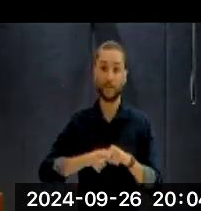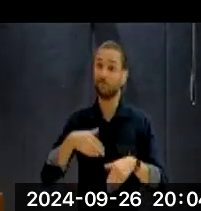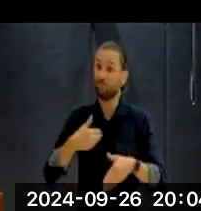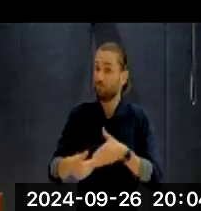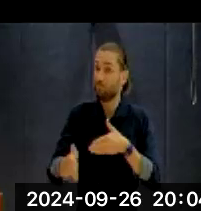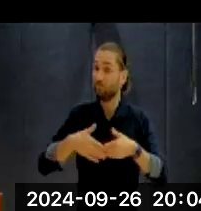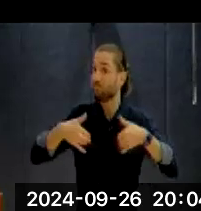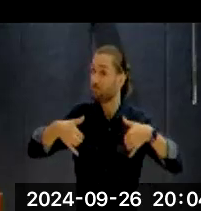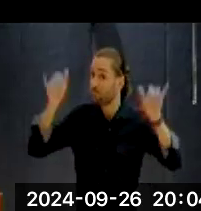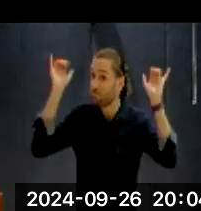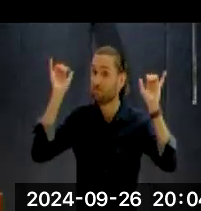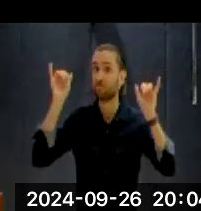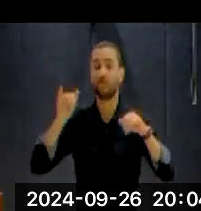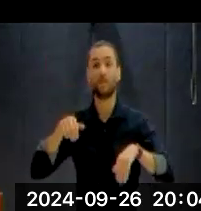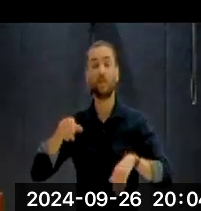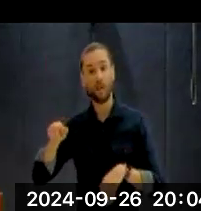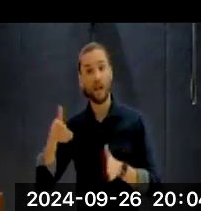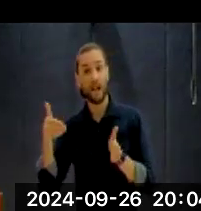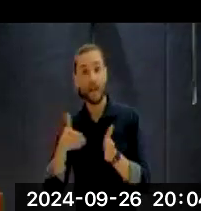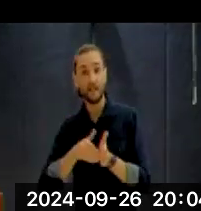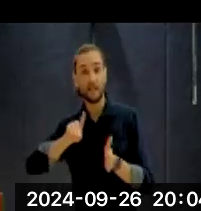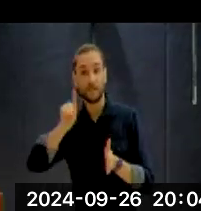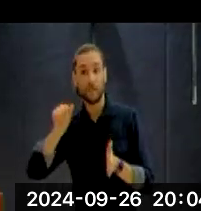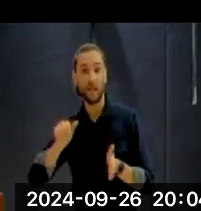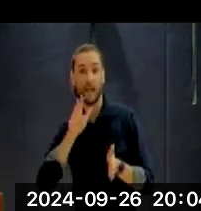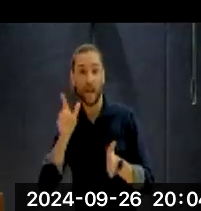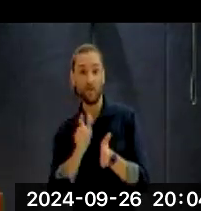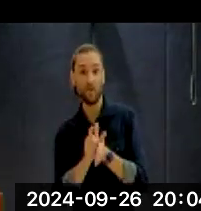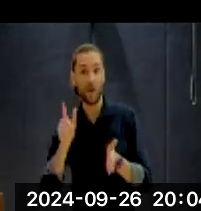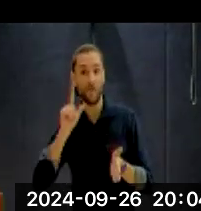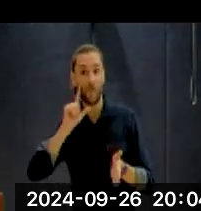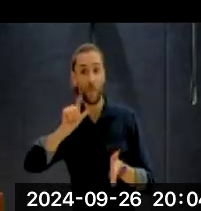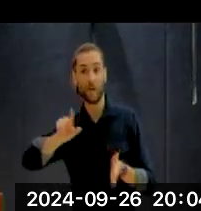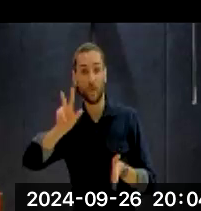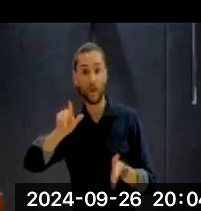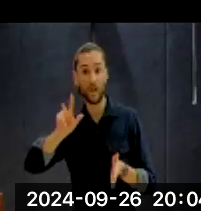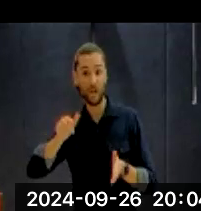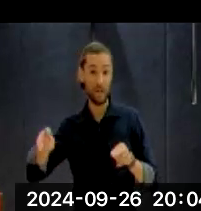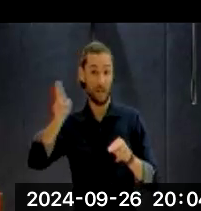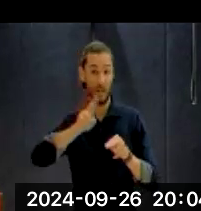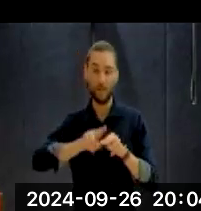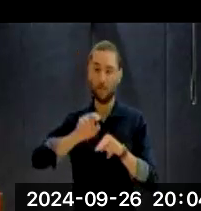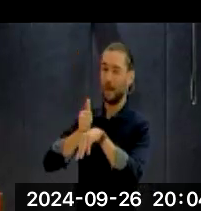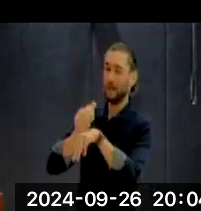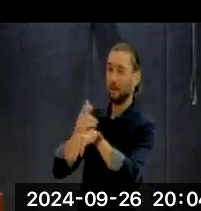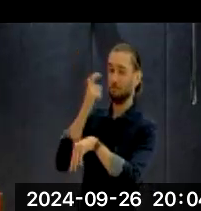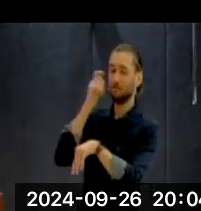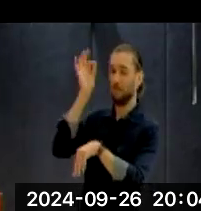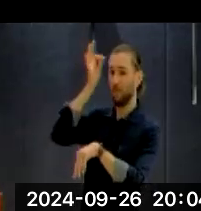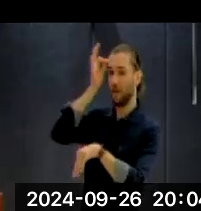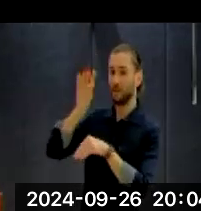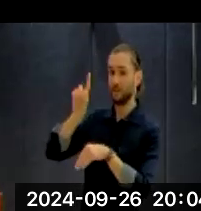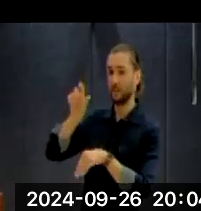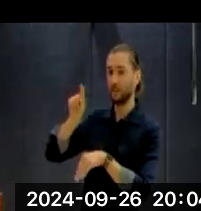Nevertheless, the increase in anti-disability hate crime for 2023, which is the latest federal data,